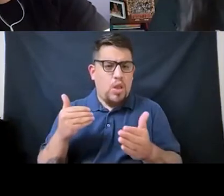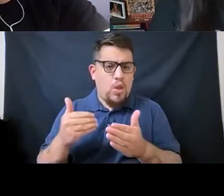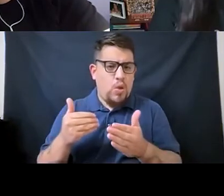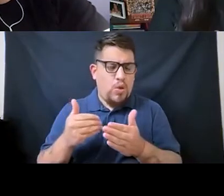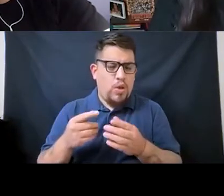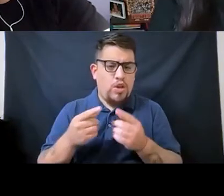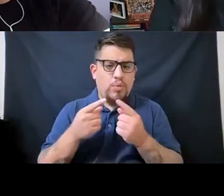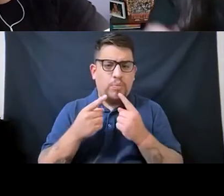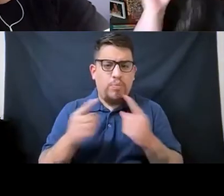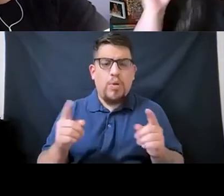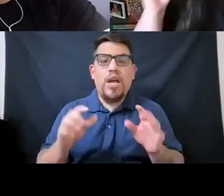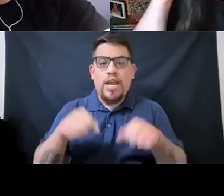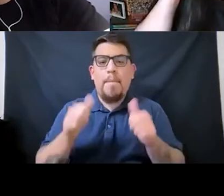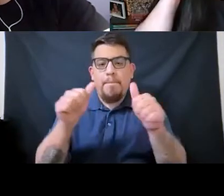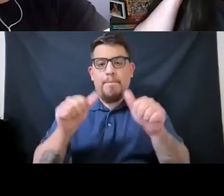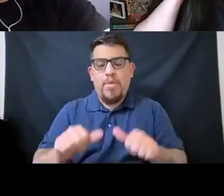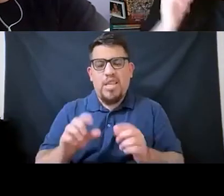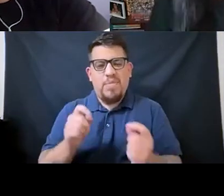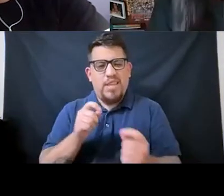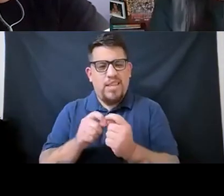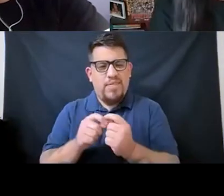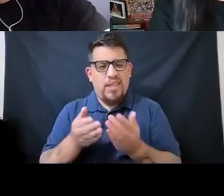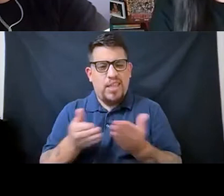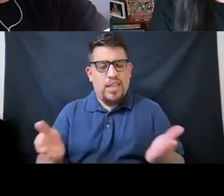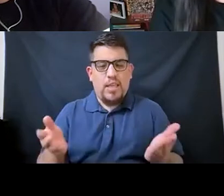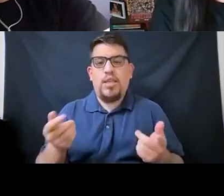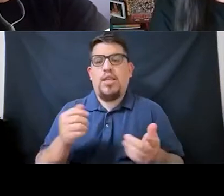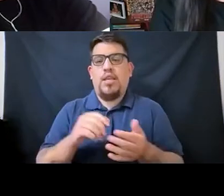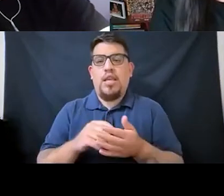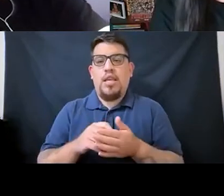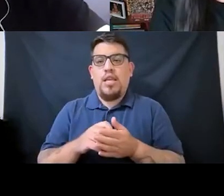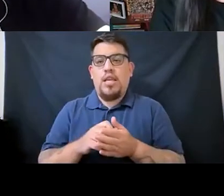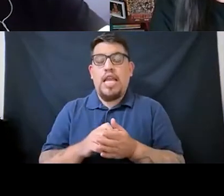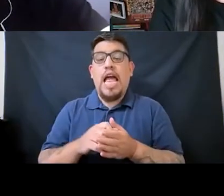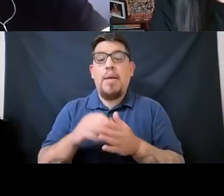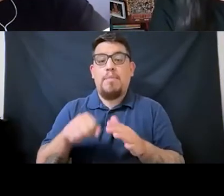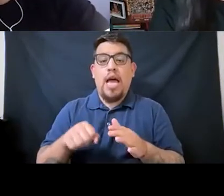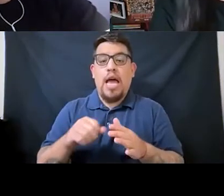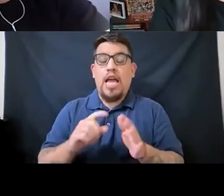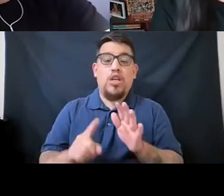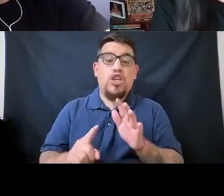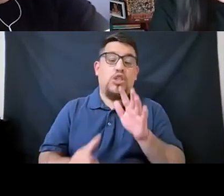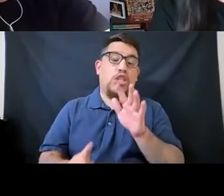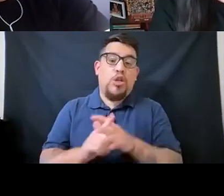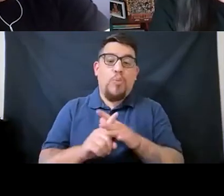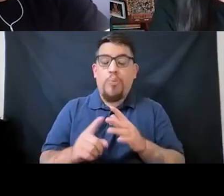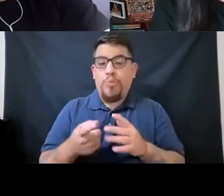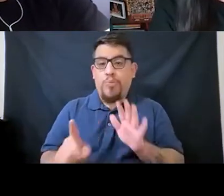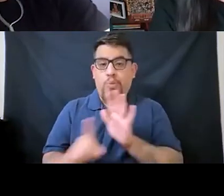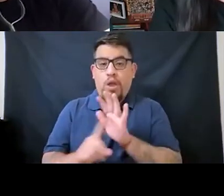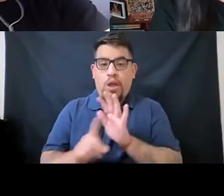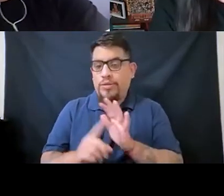able to post more specific things about it, all of a sudden it was like, I had to turn off my notifications because it was just like, you